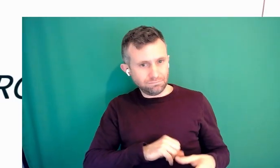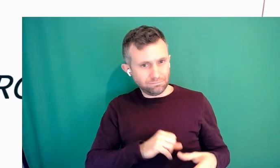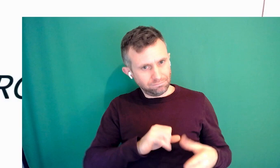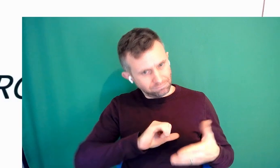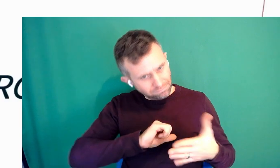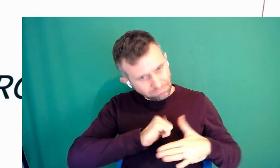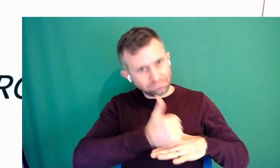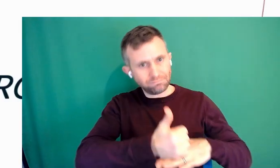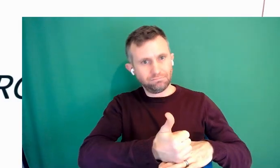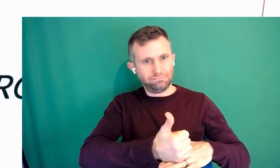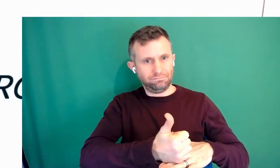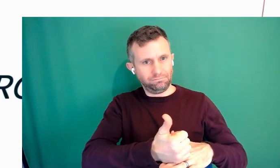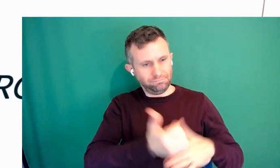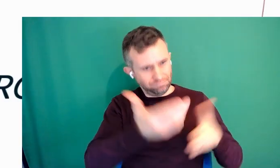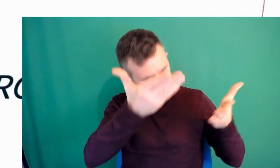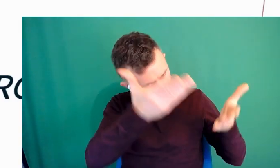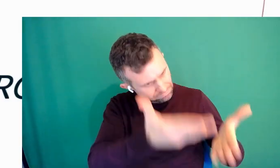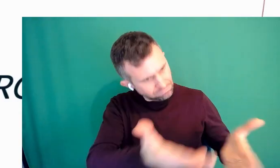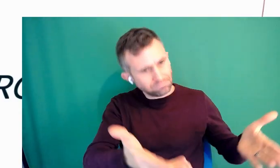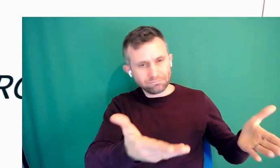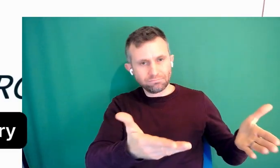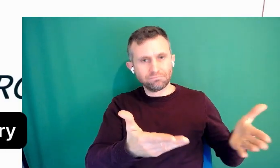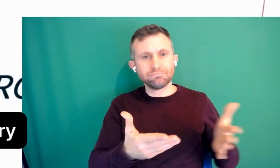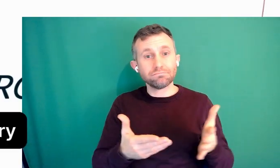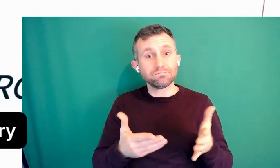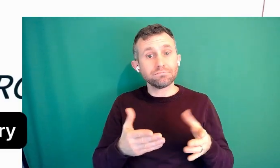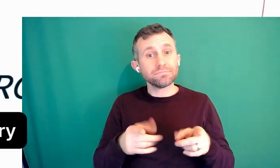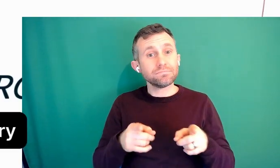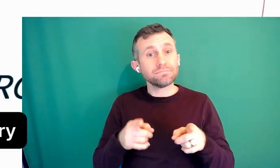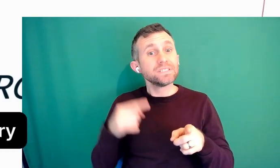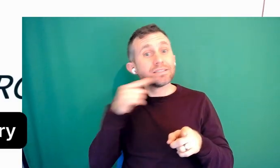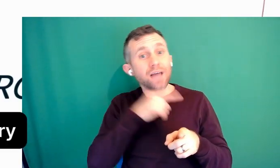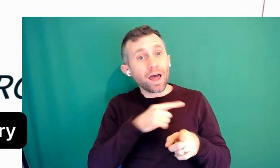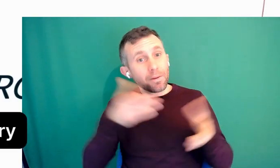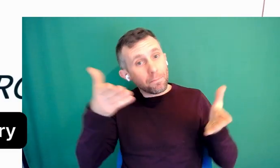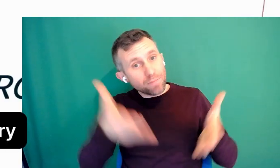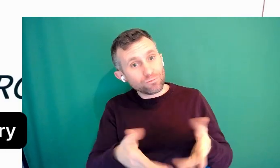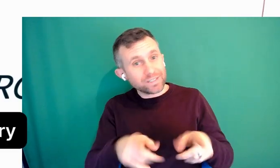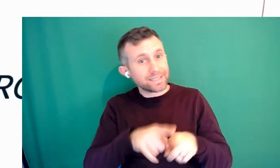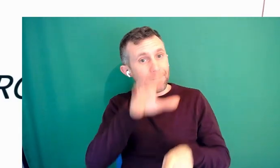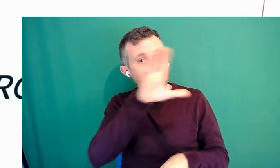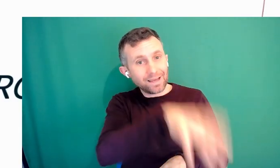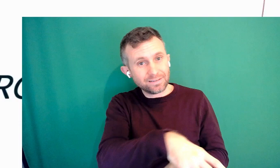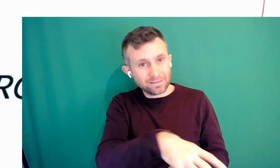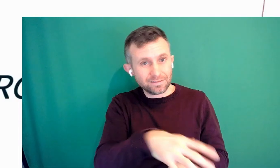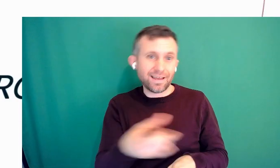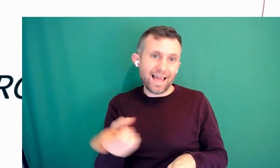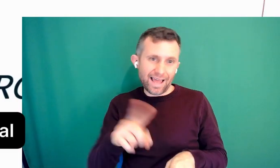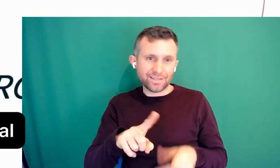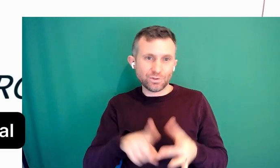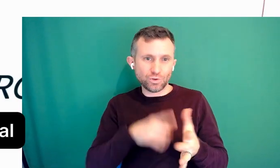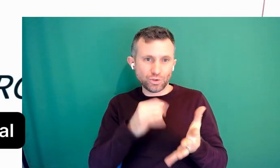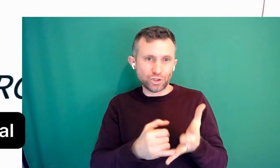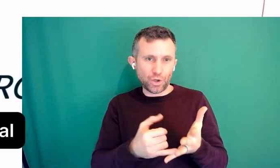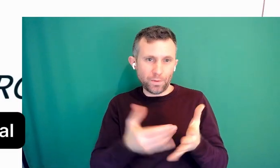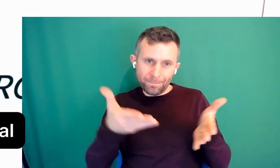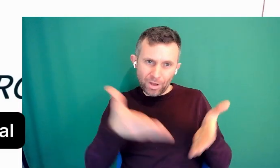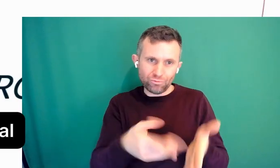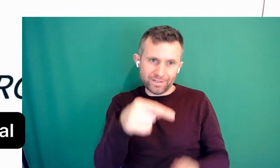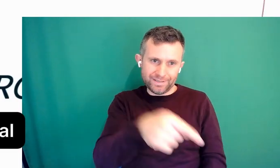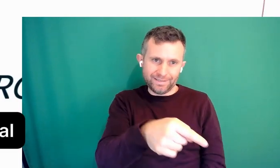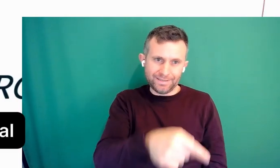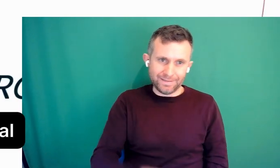Sir Giles Gilbert Scott, who designed what is now the Tate Modern Gallery, Battersea Power